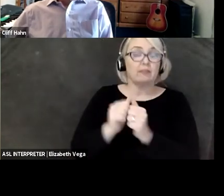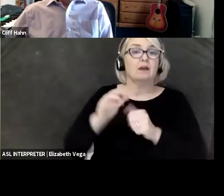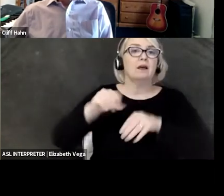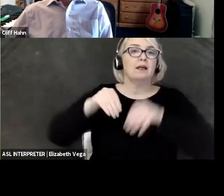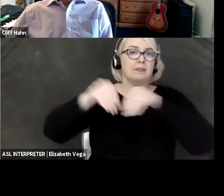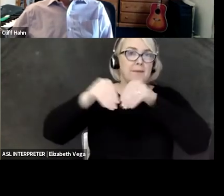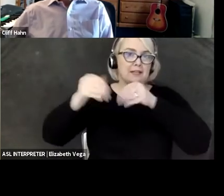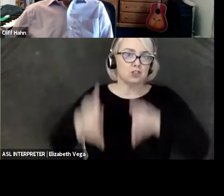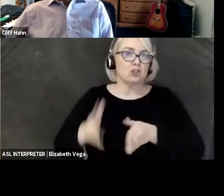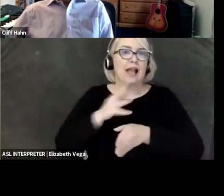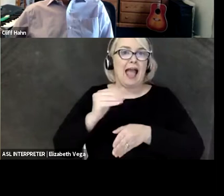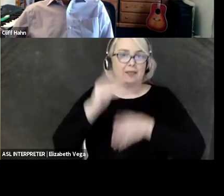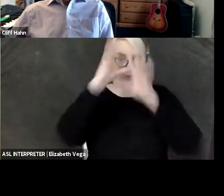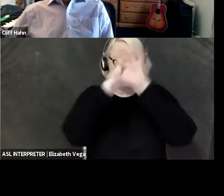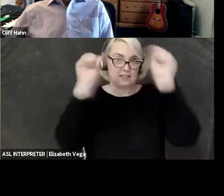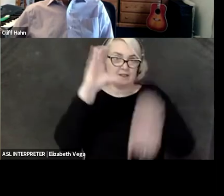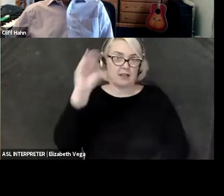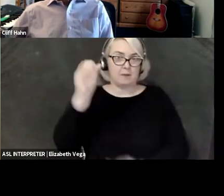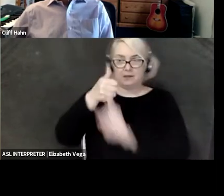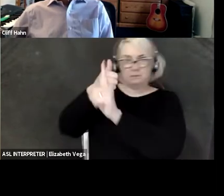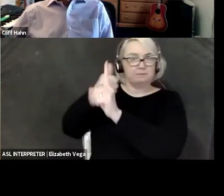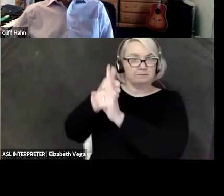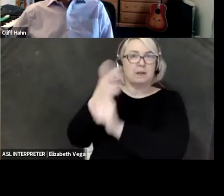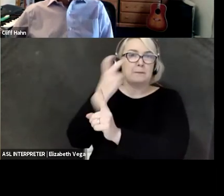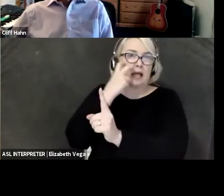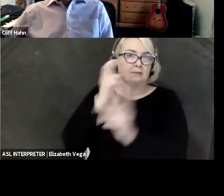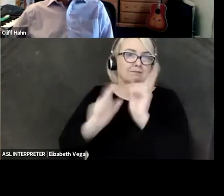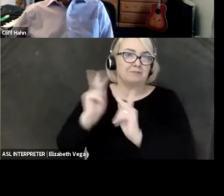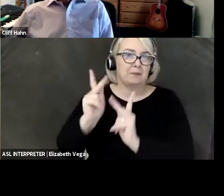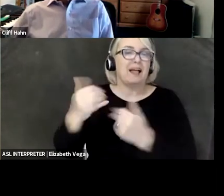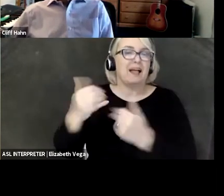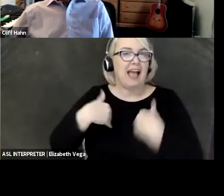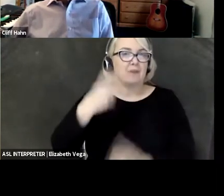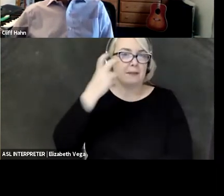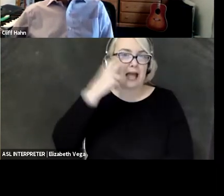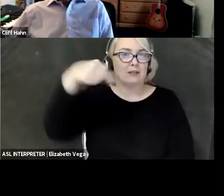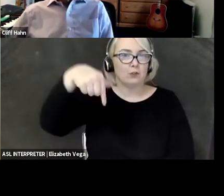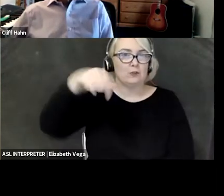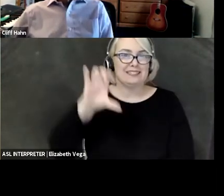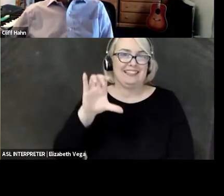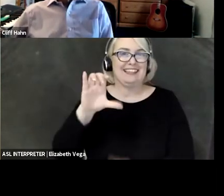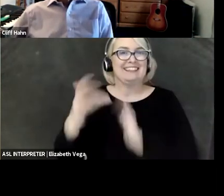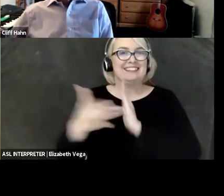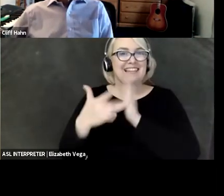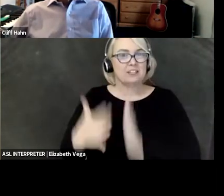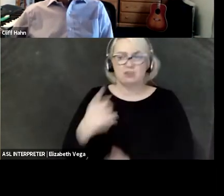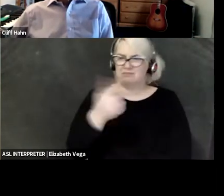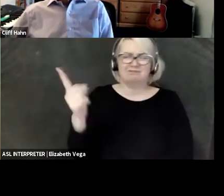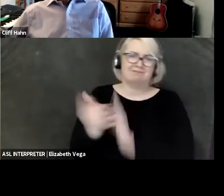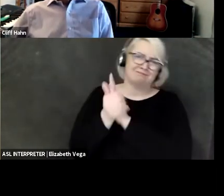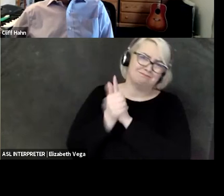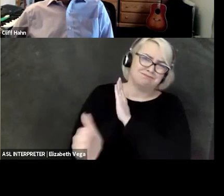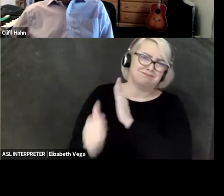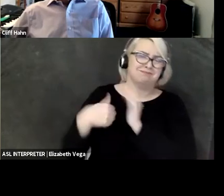the company are blind themselves. They have blind QC technicians. So they are the experts in quality